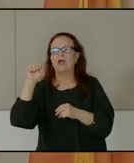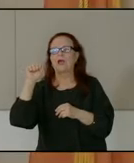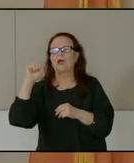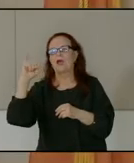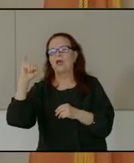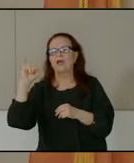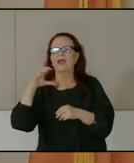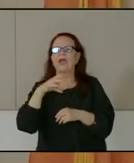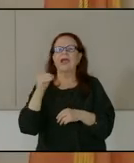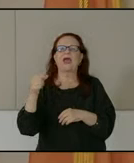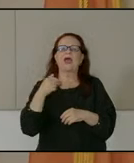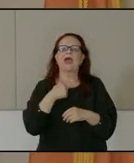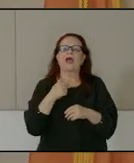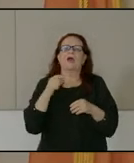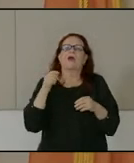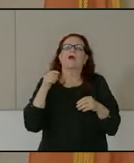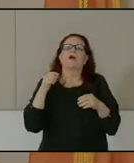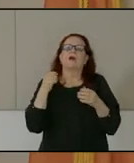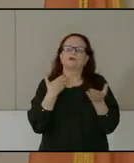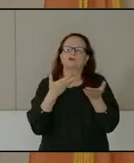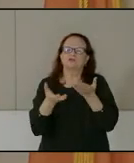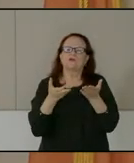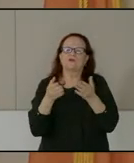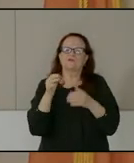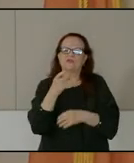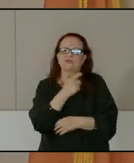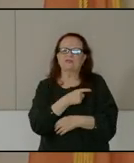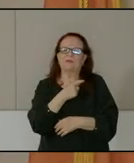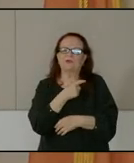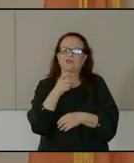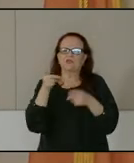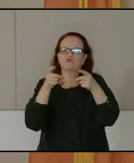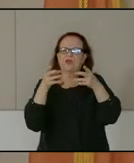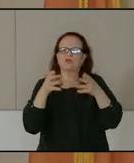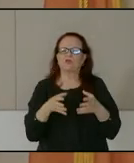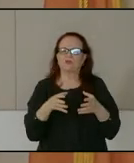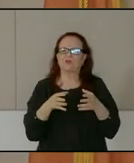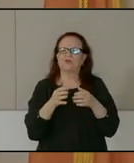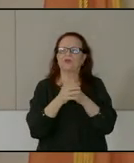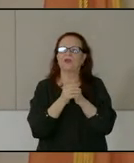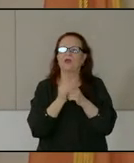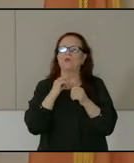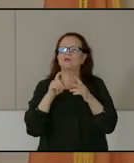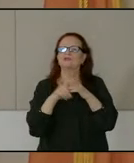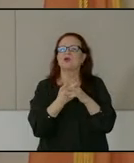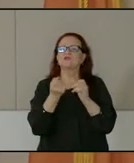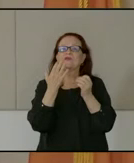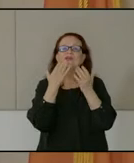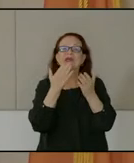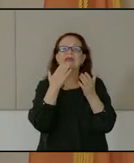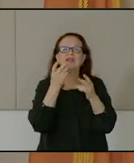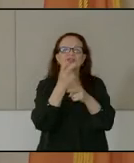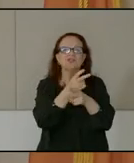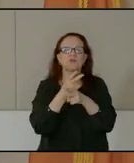on American-Islamic Relations, where I serve as a Deputy Executive Director. I want to start off by thanking Supervisor Chaffee and Doe